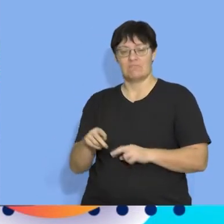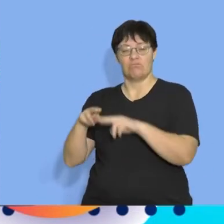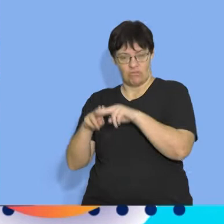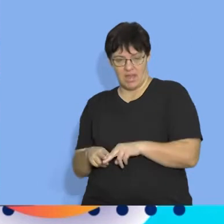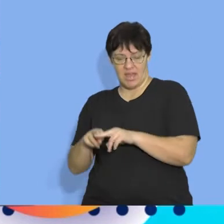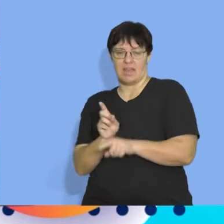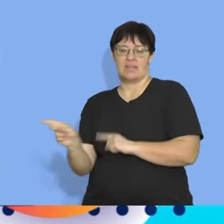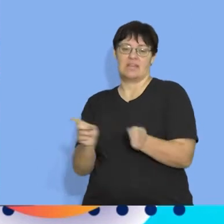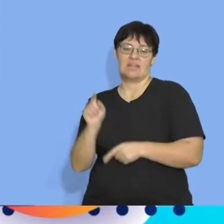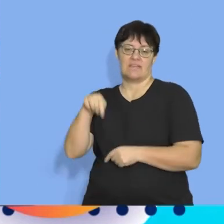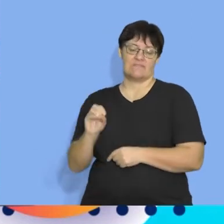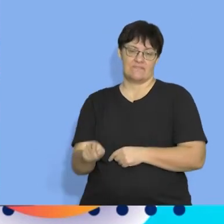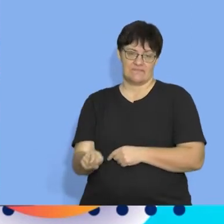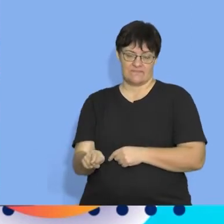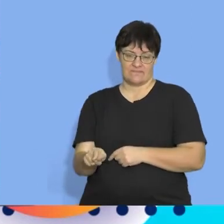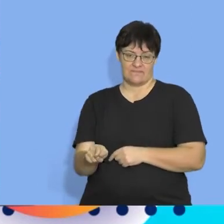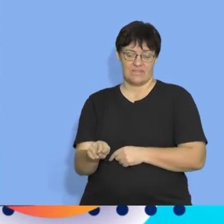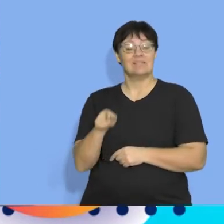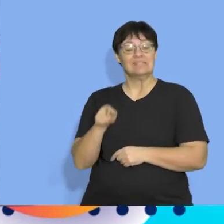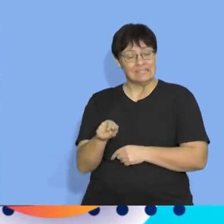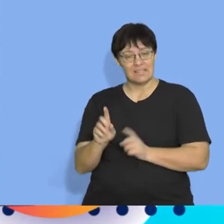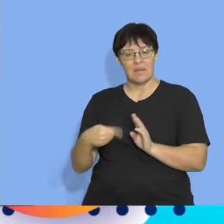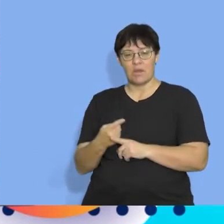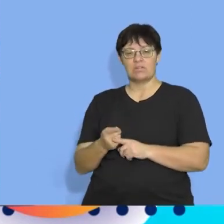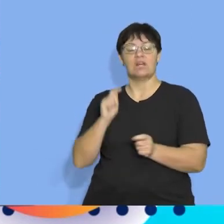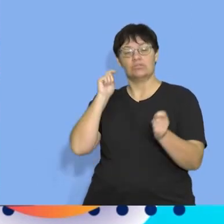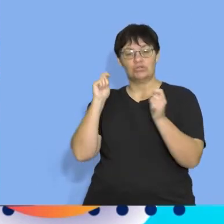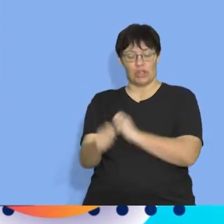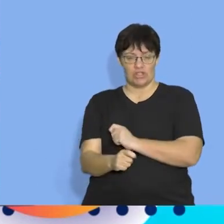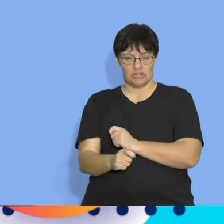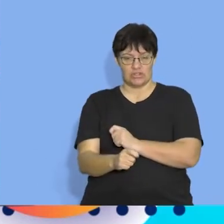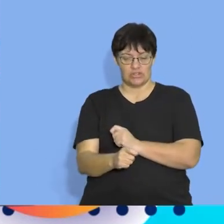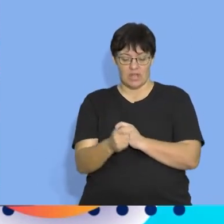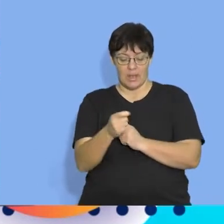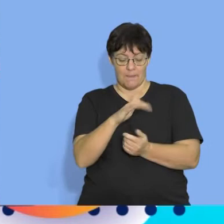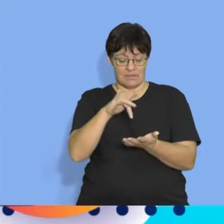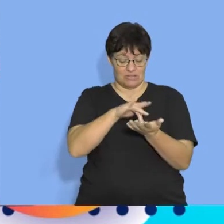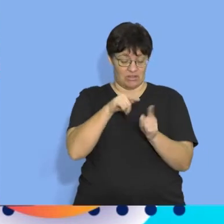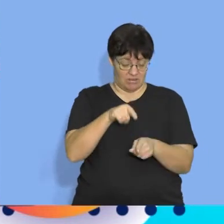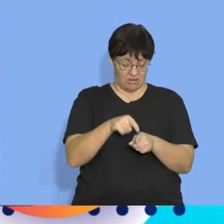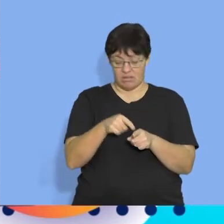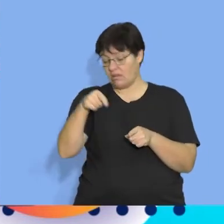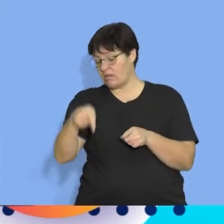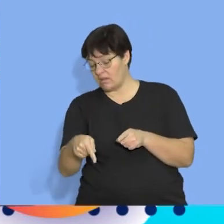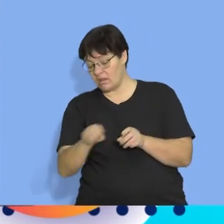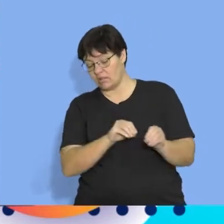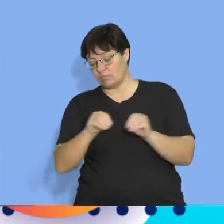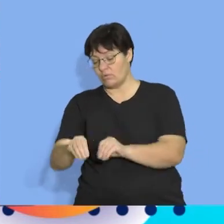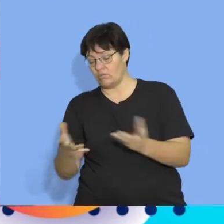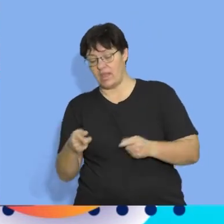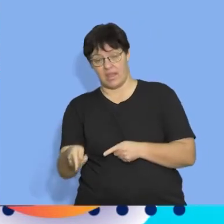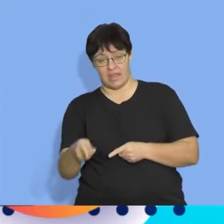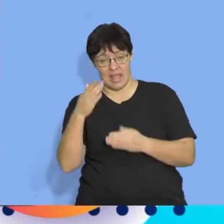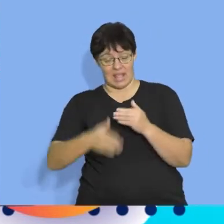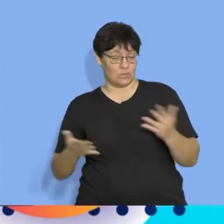absolutely relies on direction. And velocity is about the change in position. We have to know where